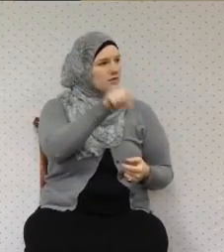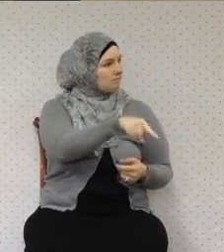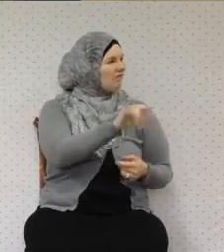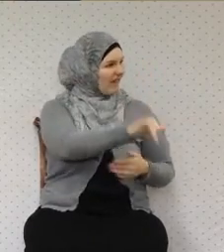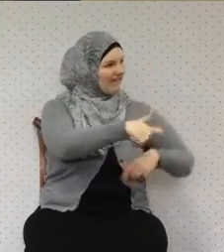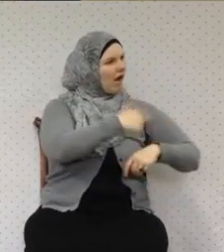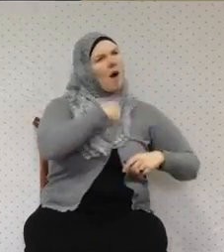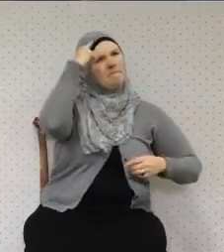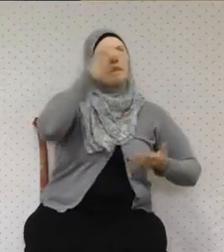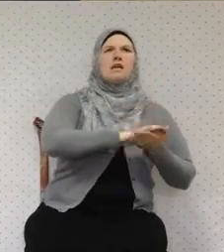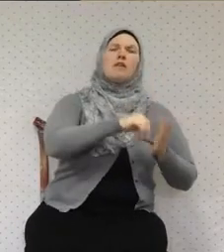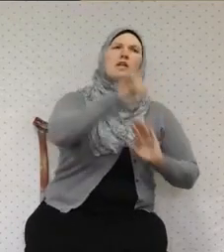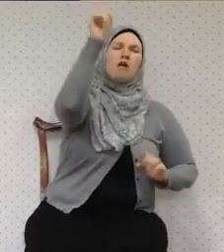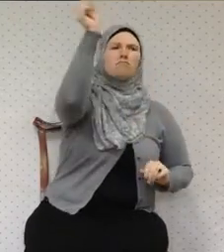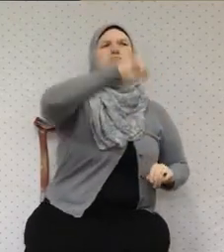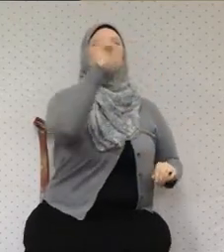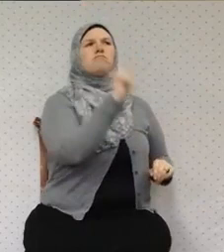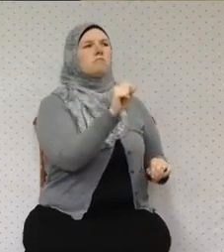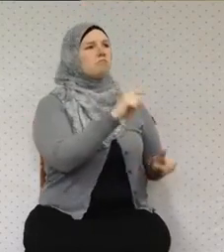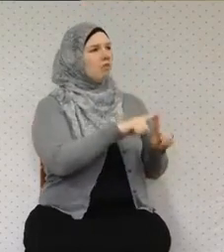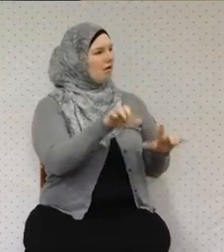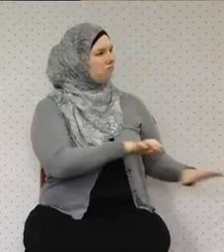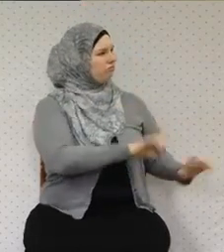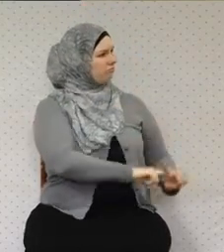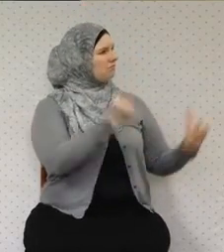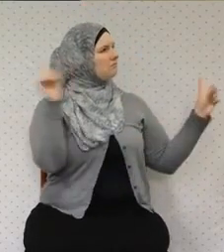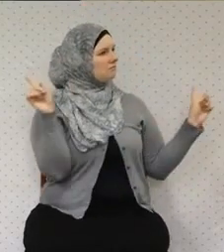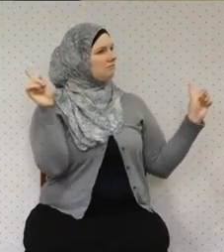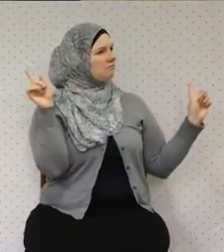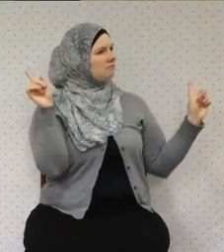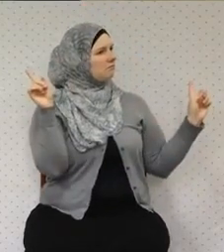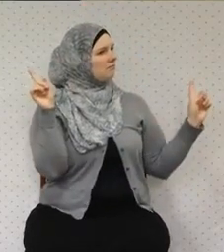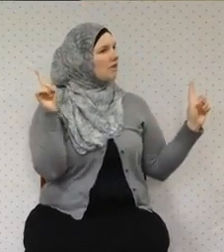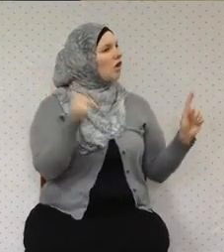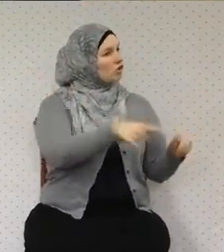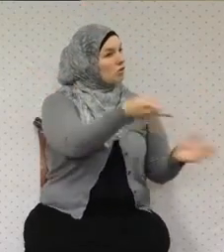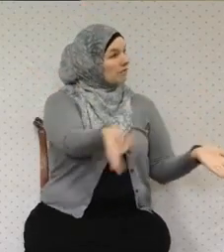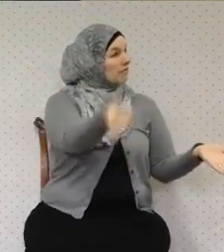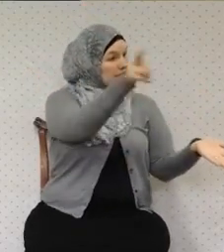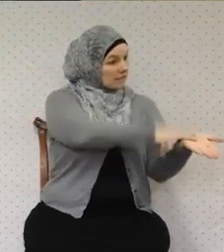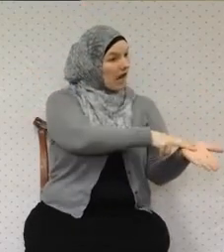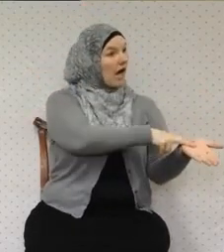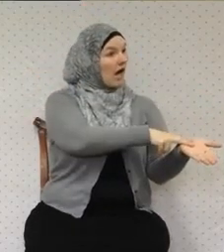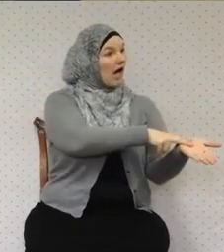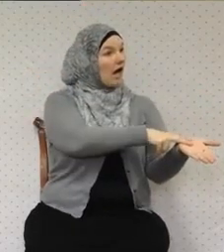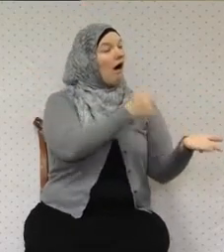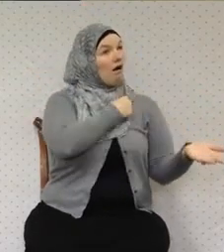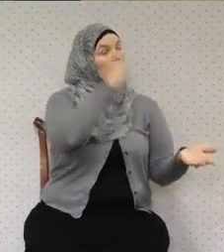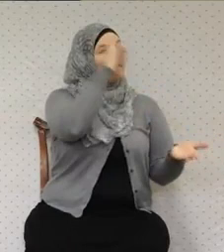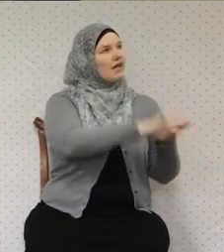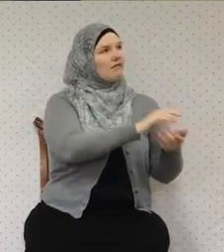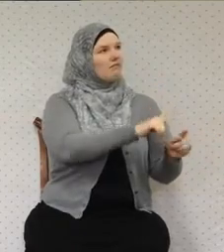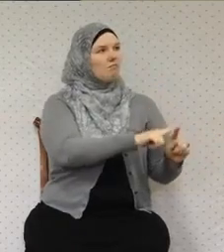believers, Allah says, no, you have only signed the form of being a member, because